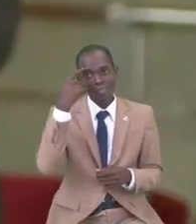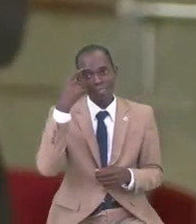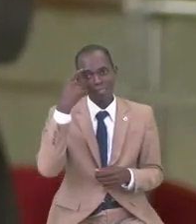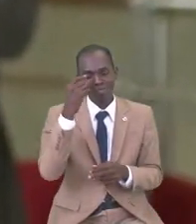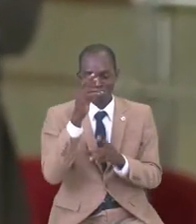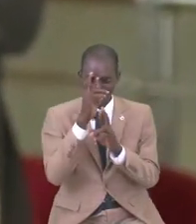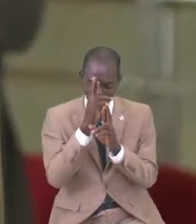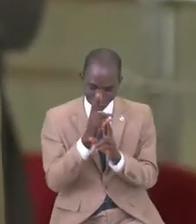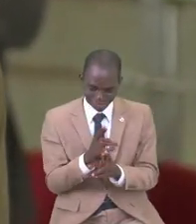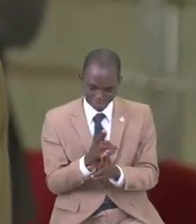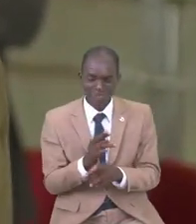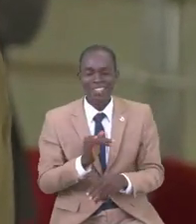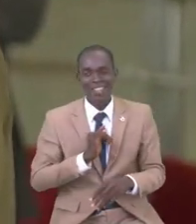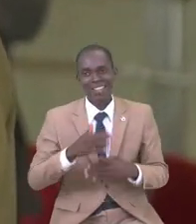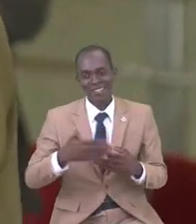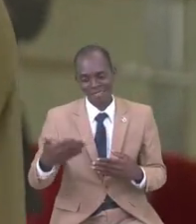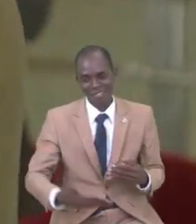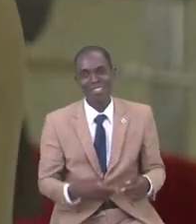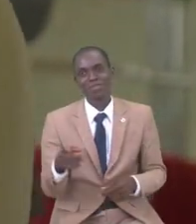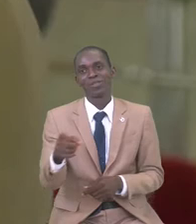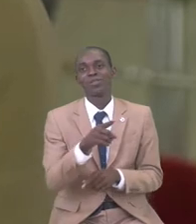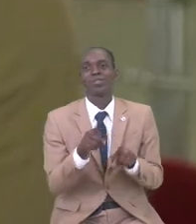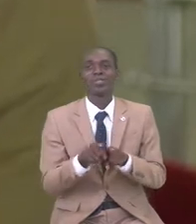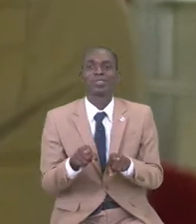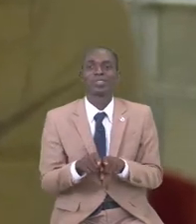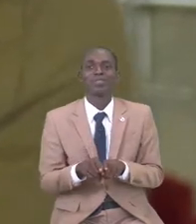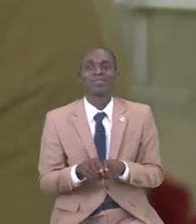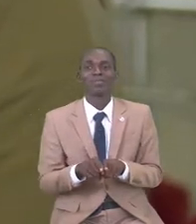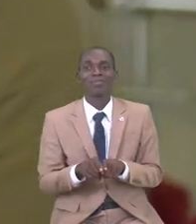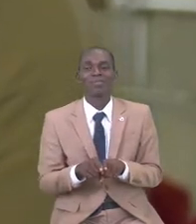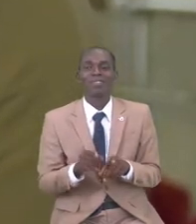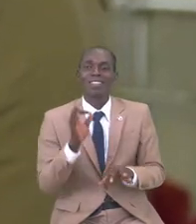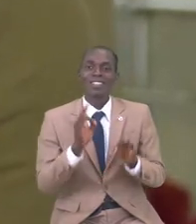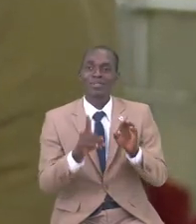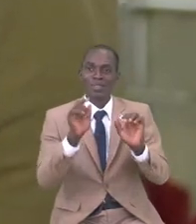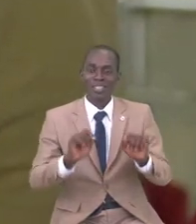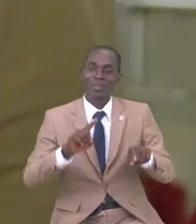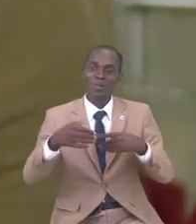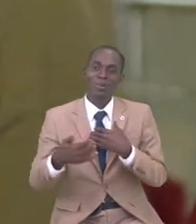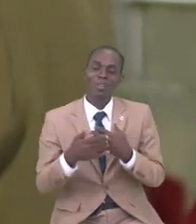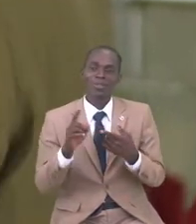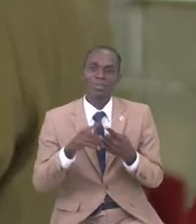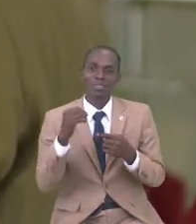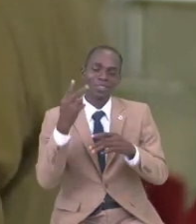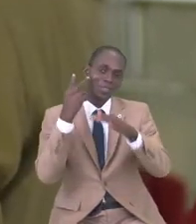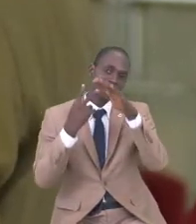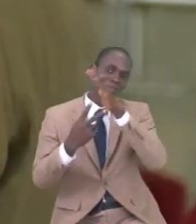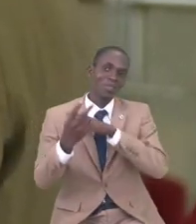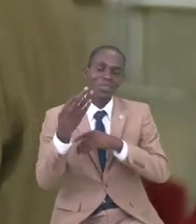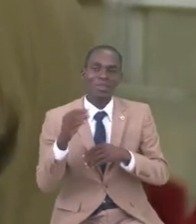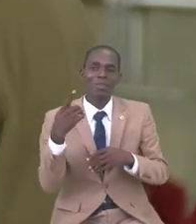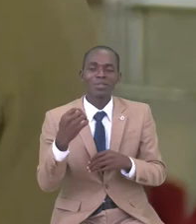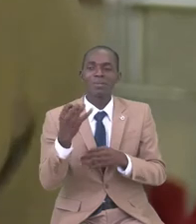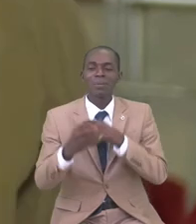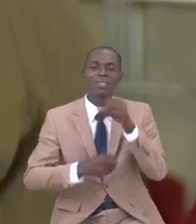respectfully, I invite you. You know, if you can go back to the vision of those